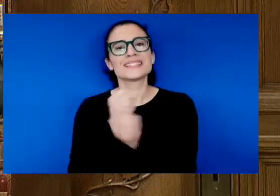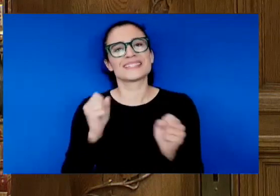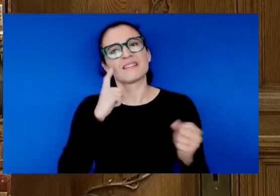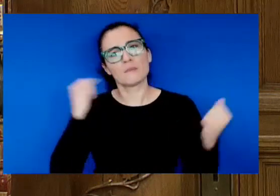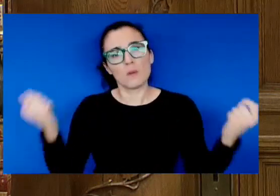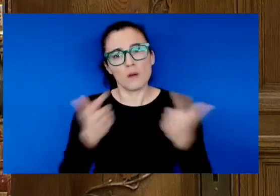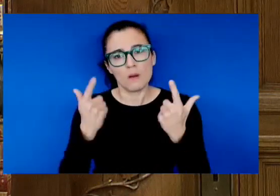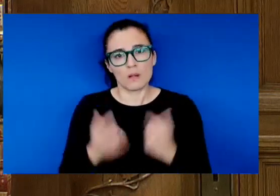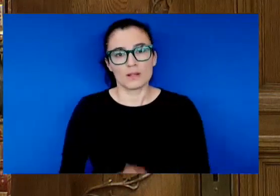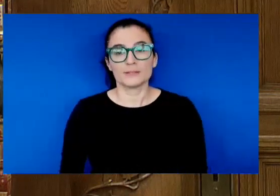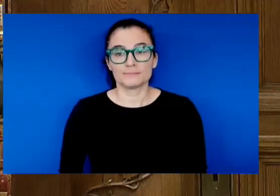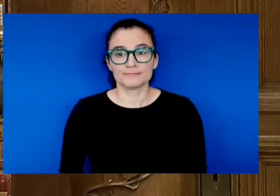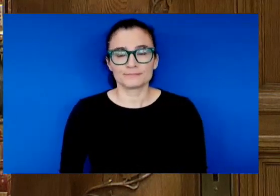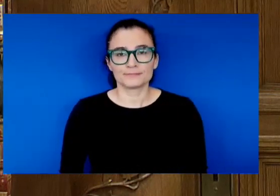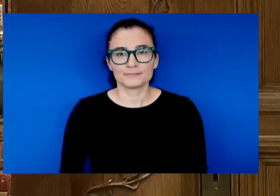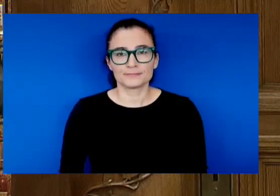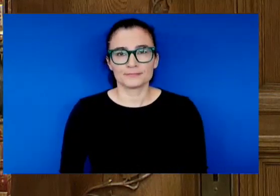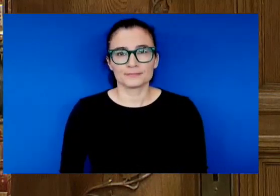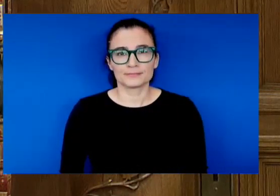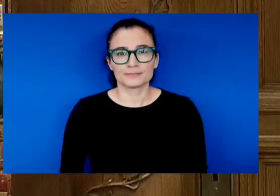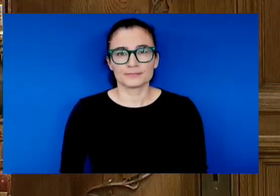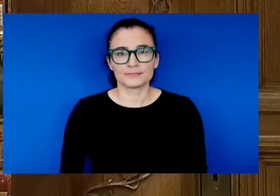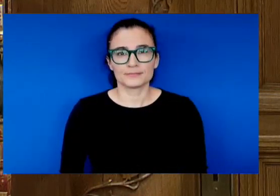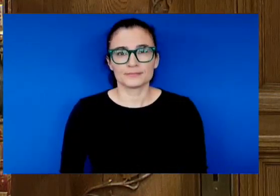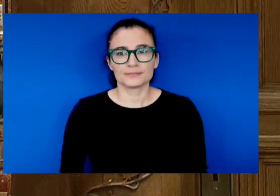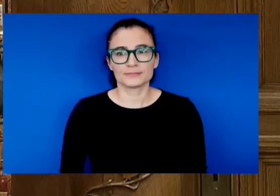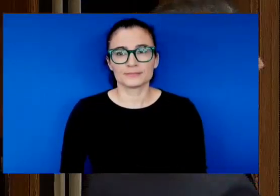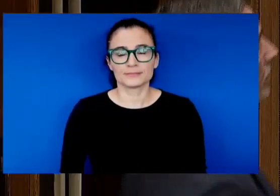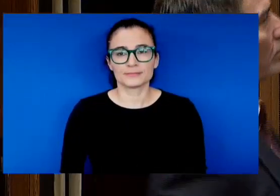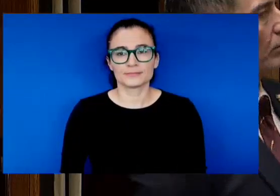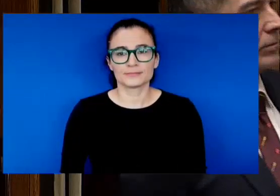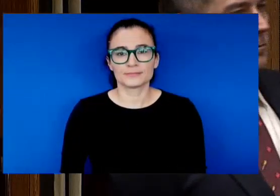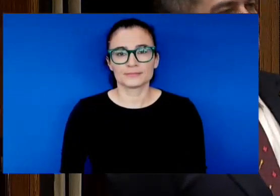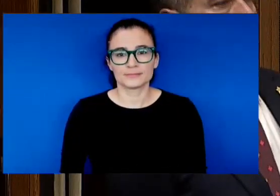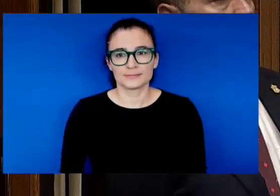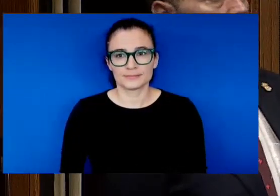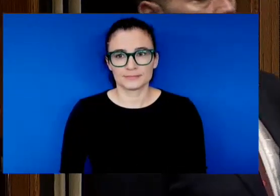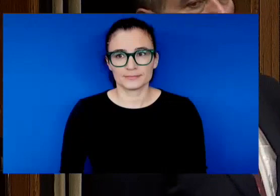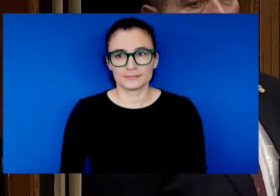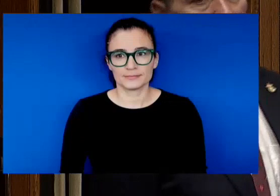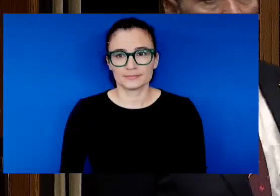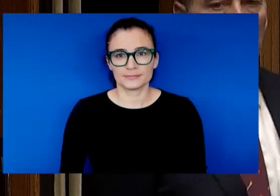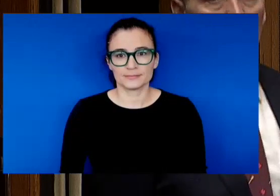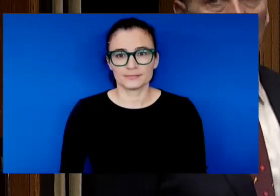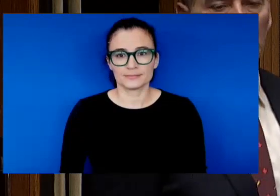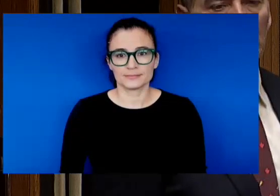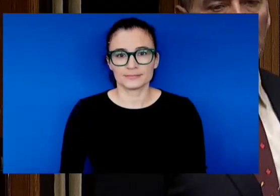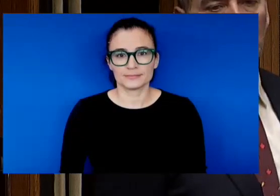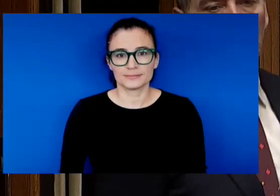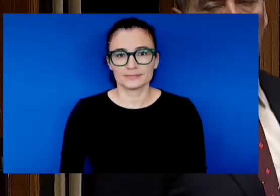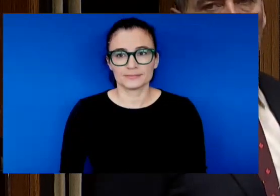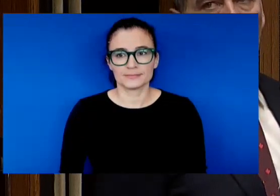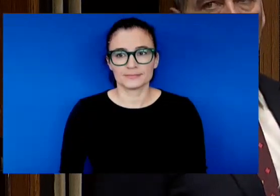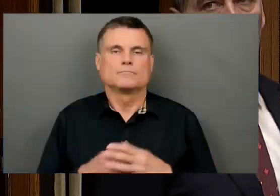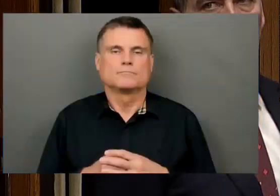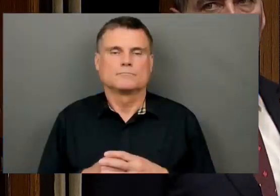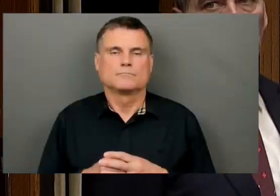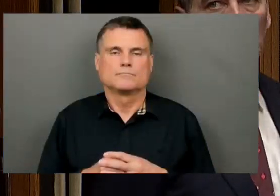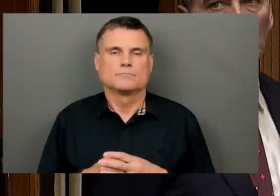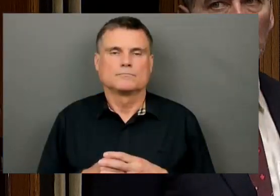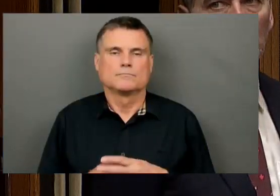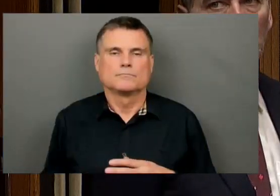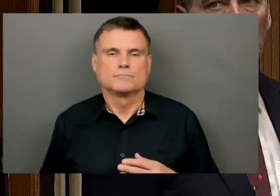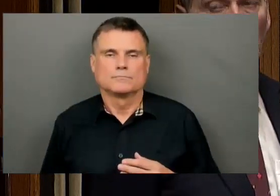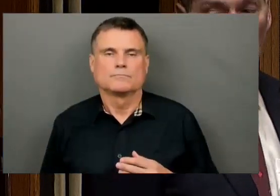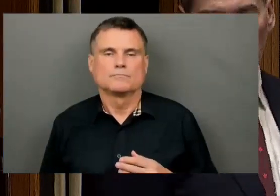Member for Abbotsford West. Mr. Speaker, what strikes me as incredible is that in the